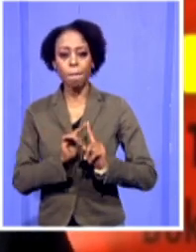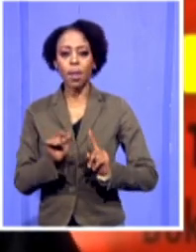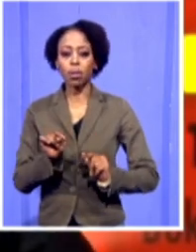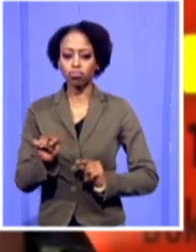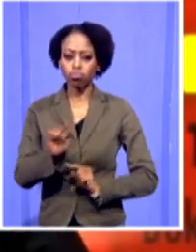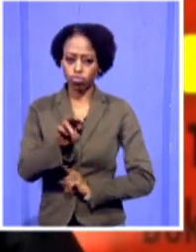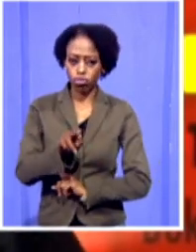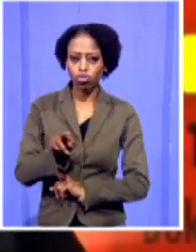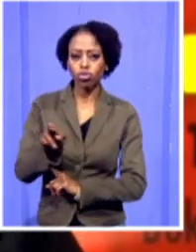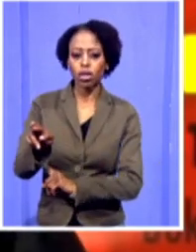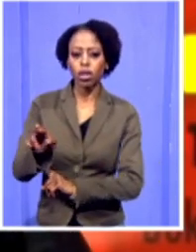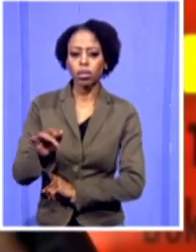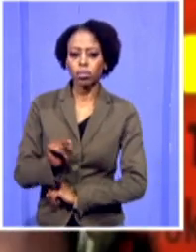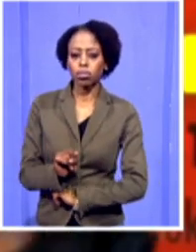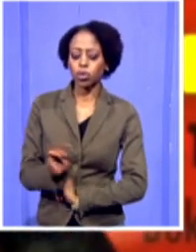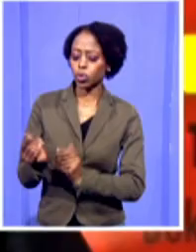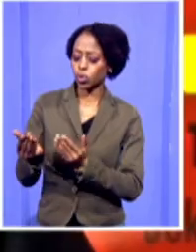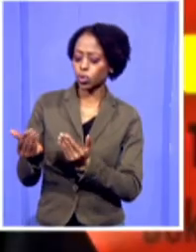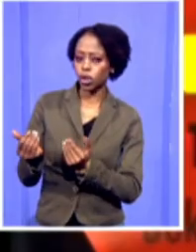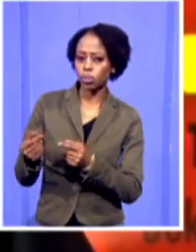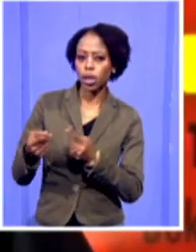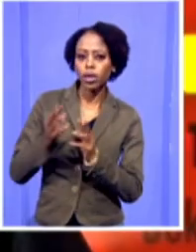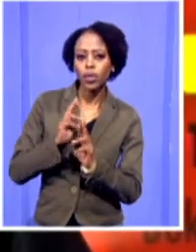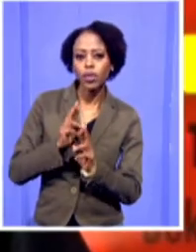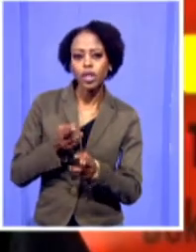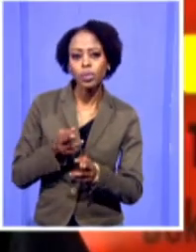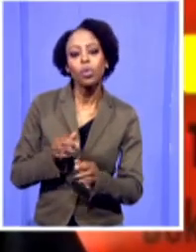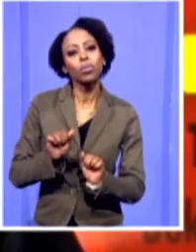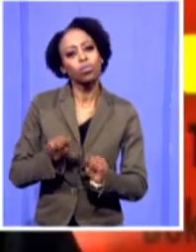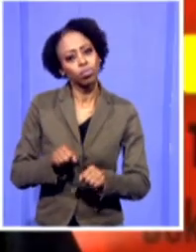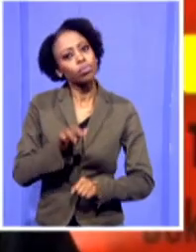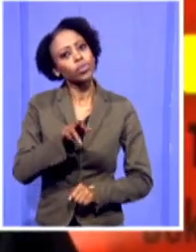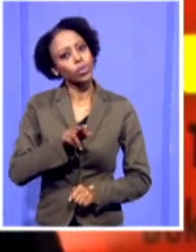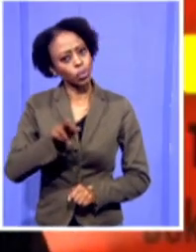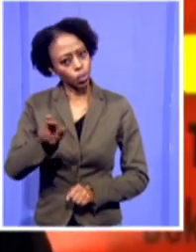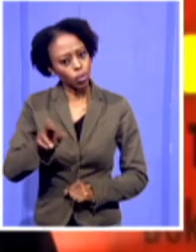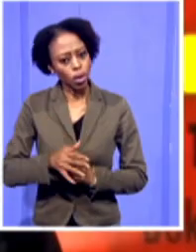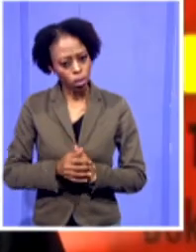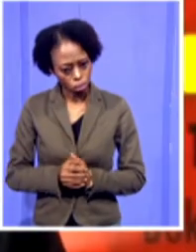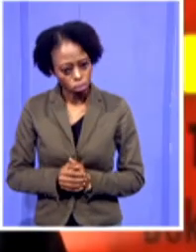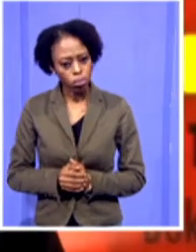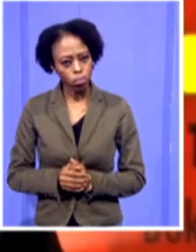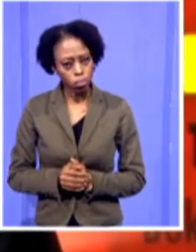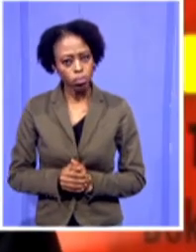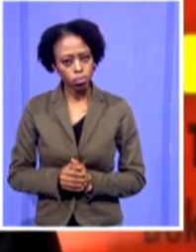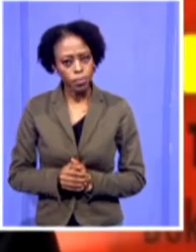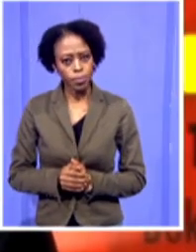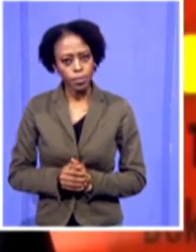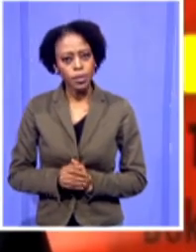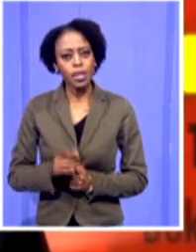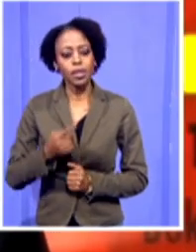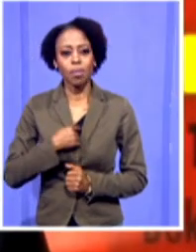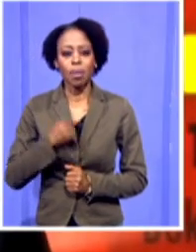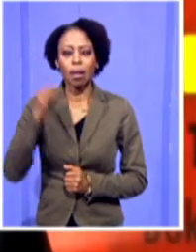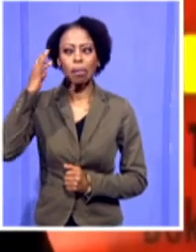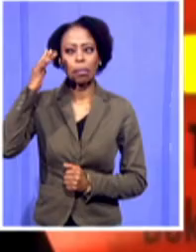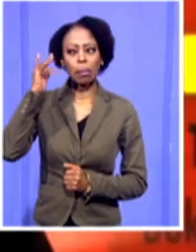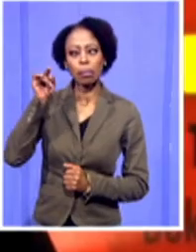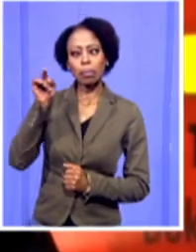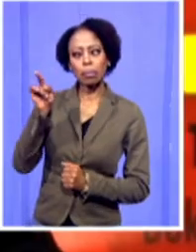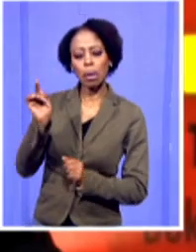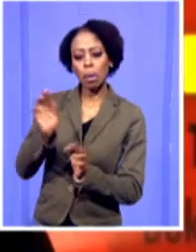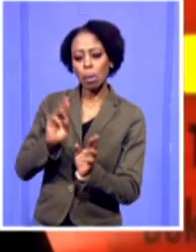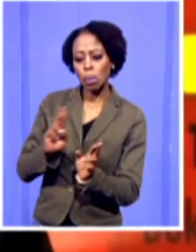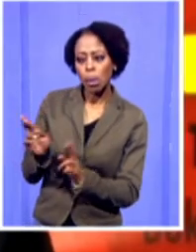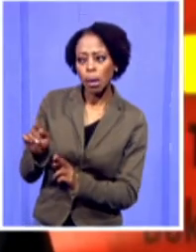saying you are expecting a response from us. There you are correct. I wonder if the steering committee is